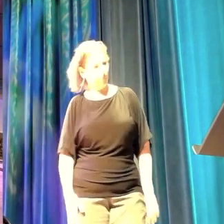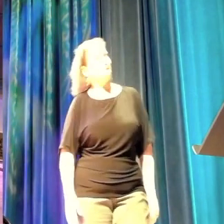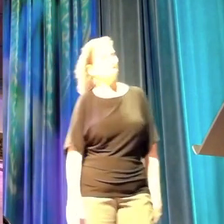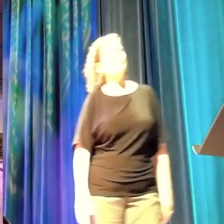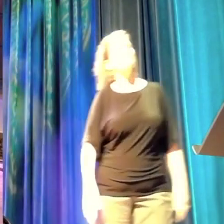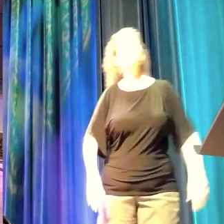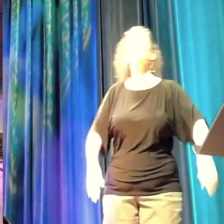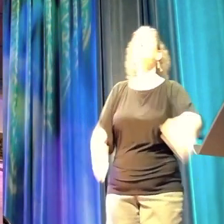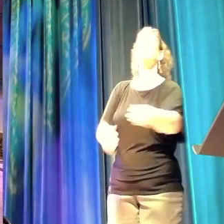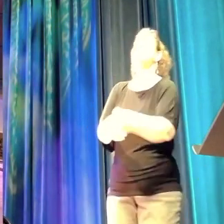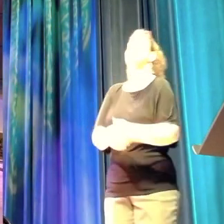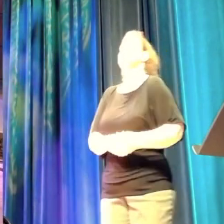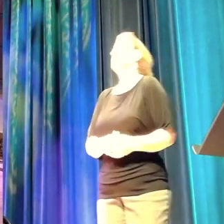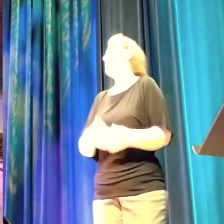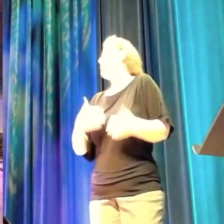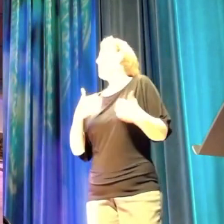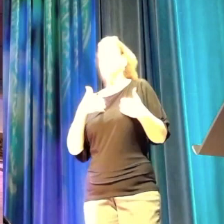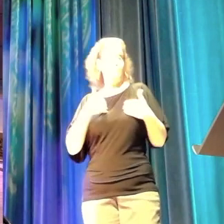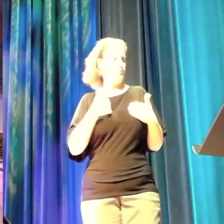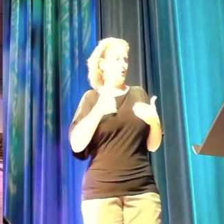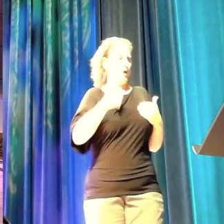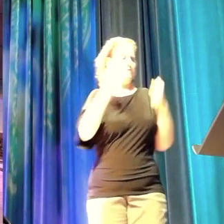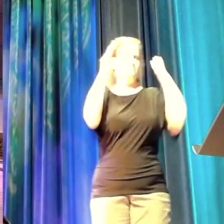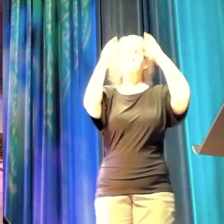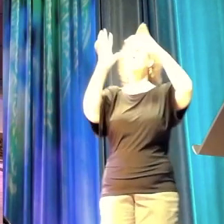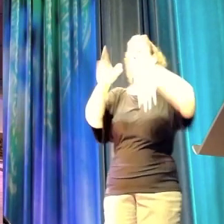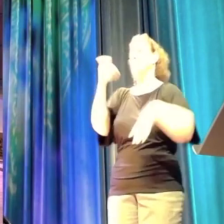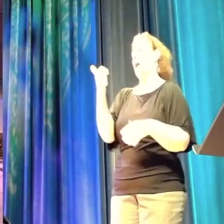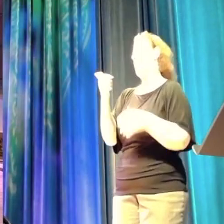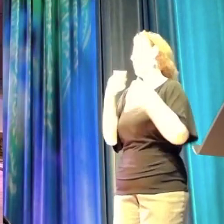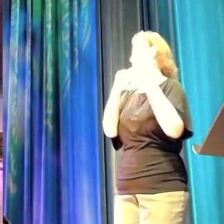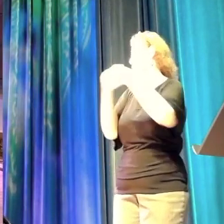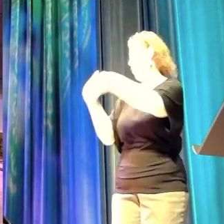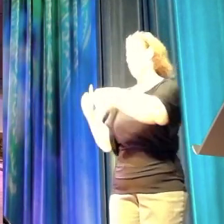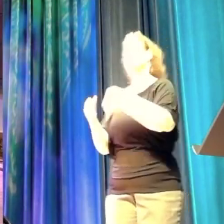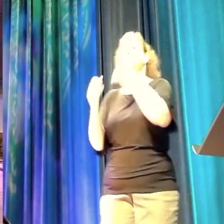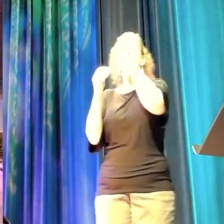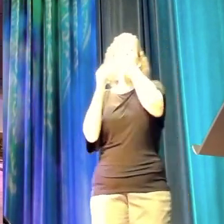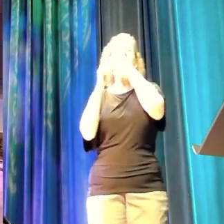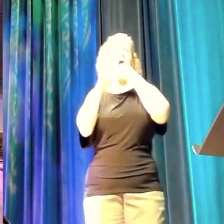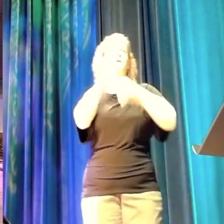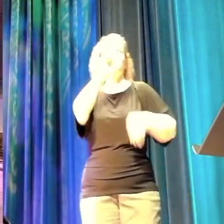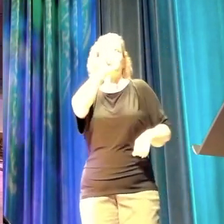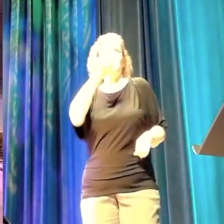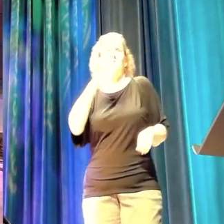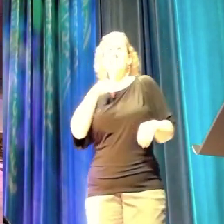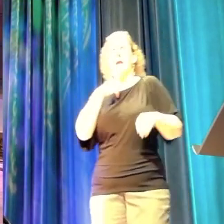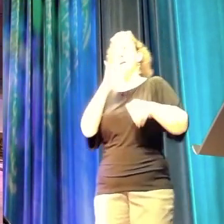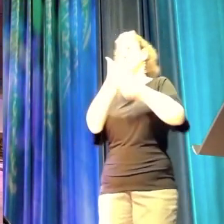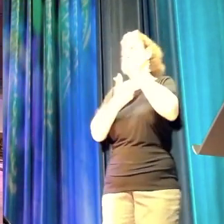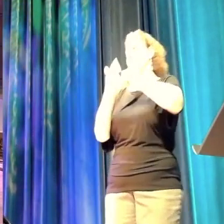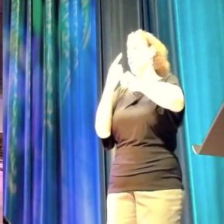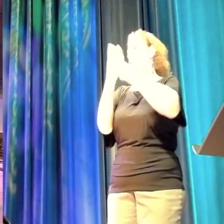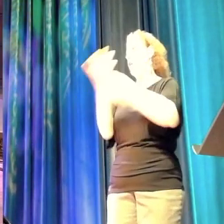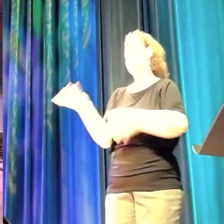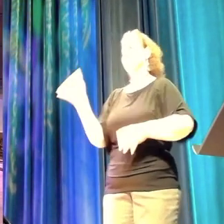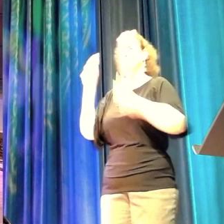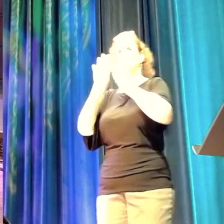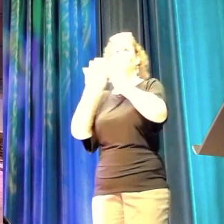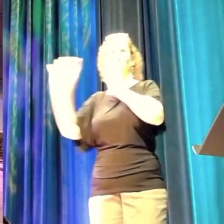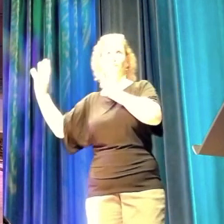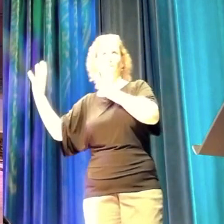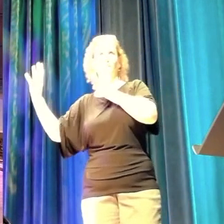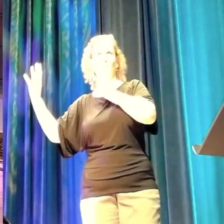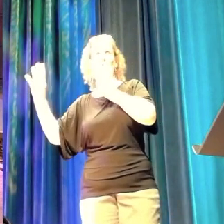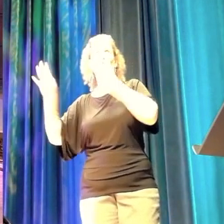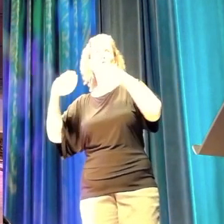All right, so we have so many awards to give out. So we would love to have brought anyone on the stage to